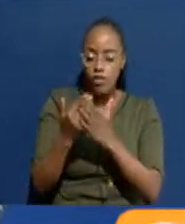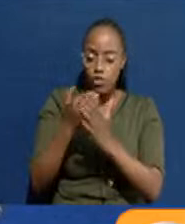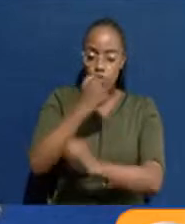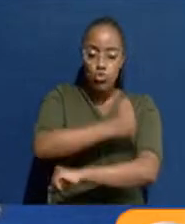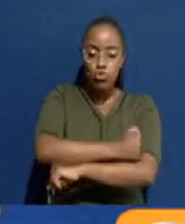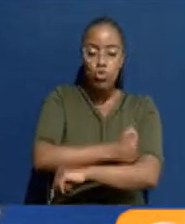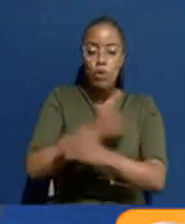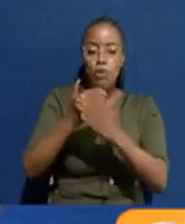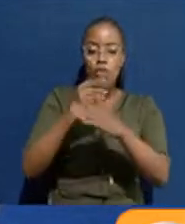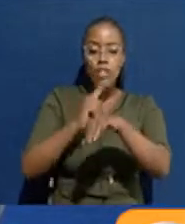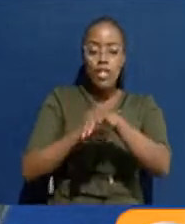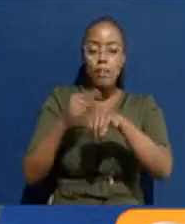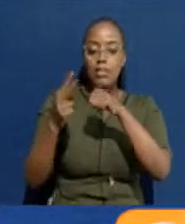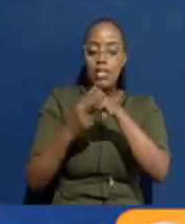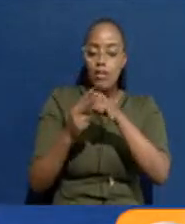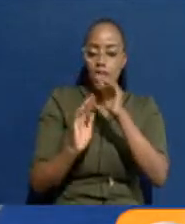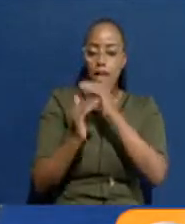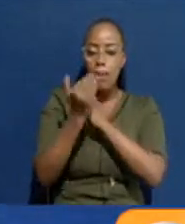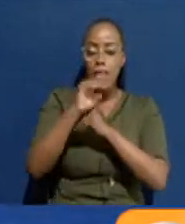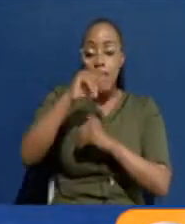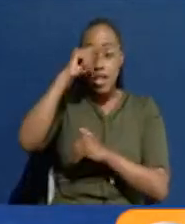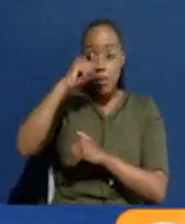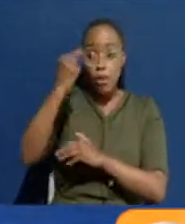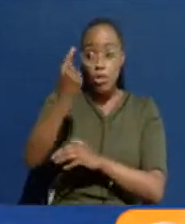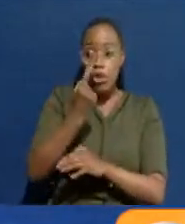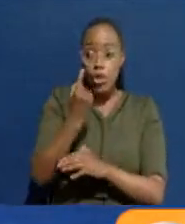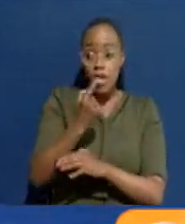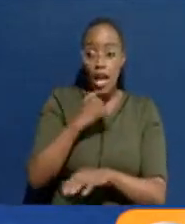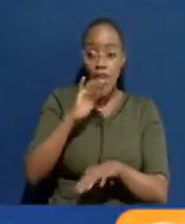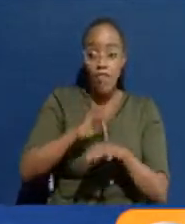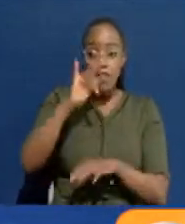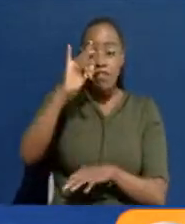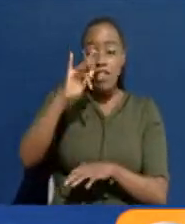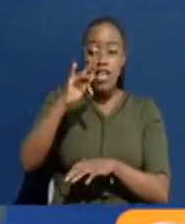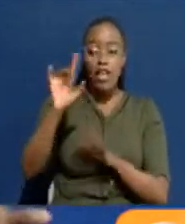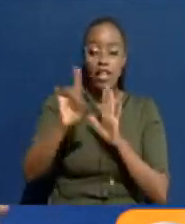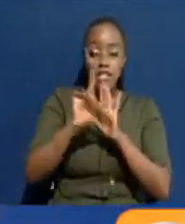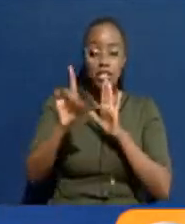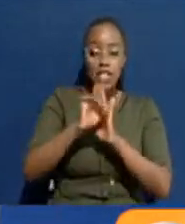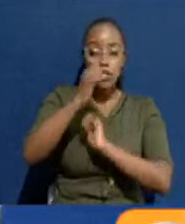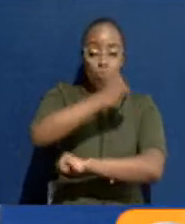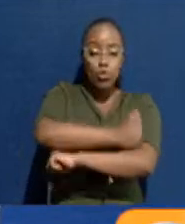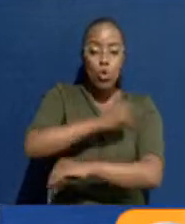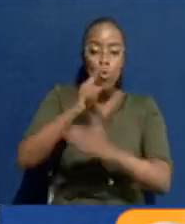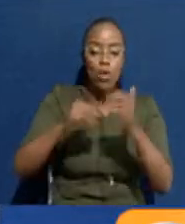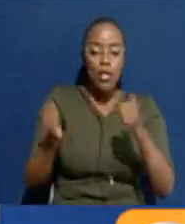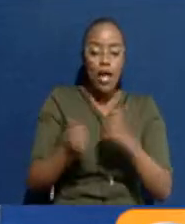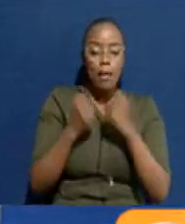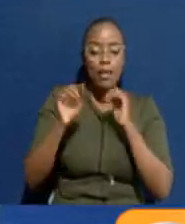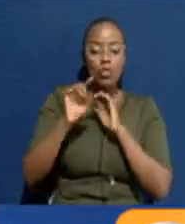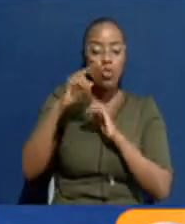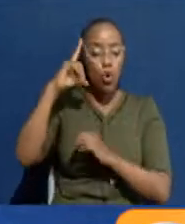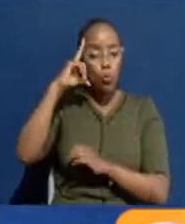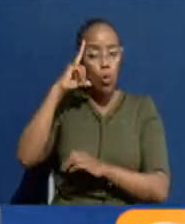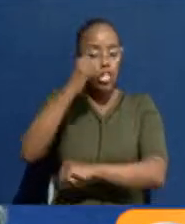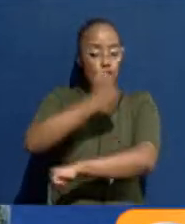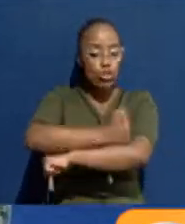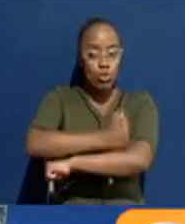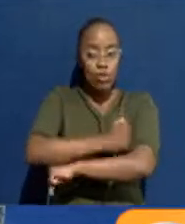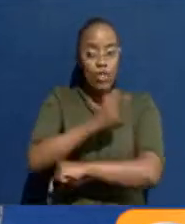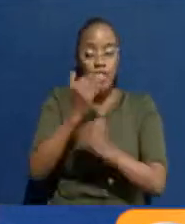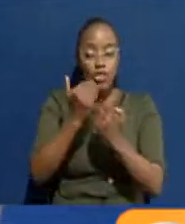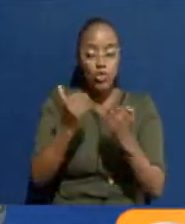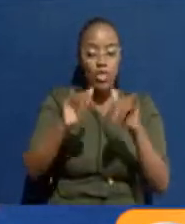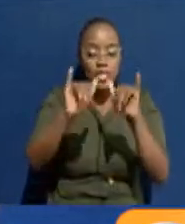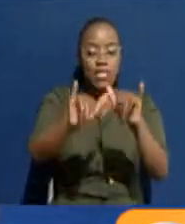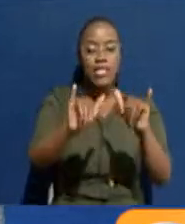a.m. Now, such a policy will only end up affecting the schools. Okay. Now, what will happen to boarding schools? Because those children are already in